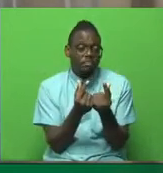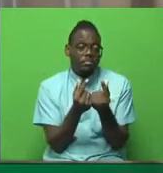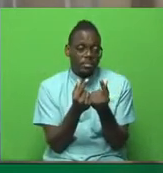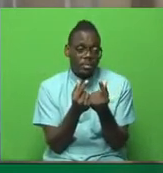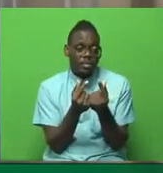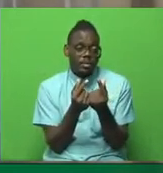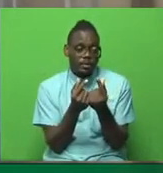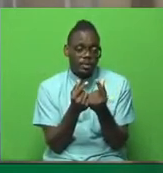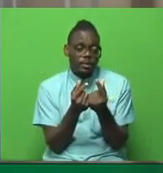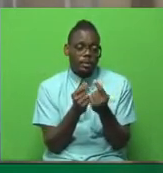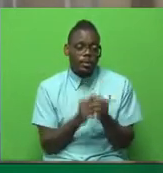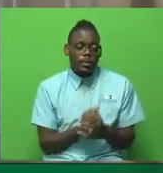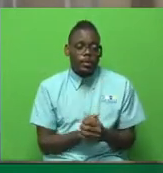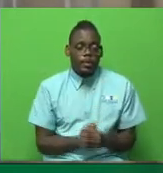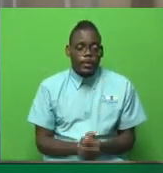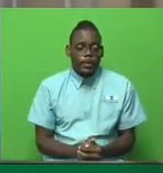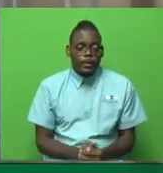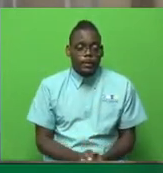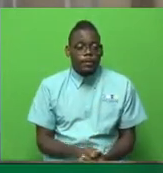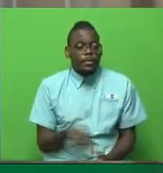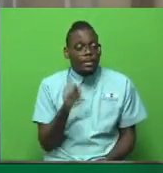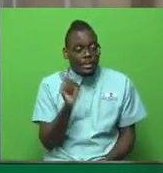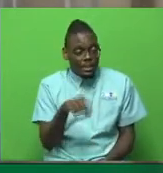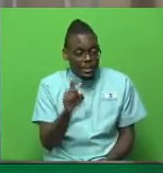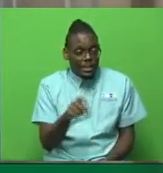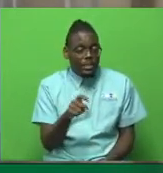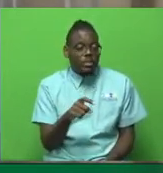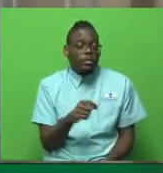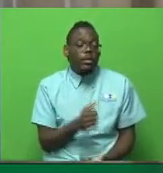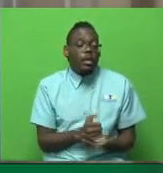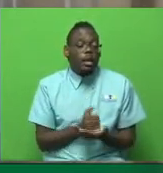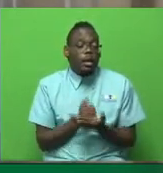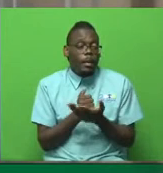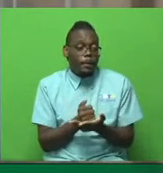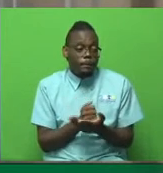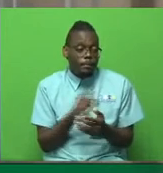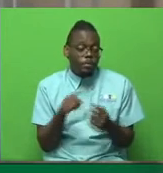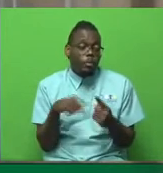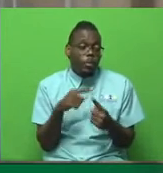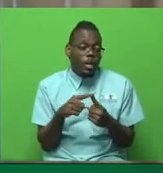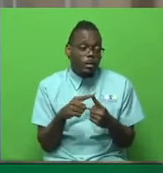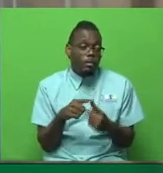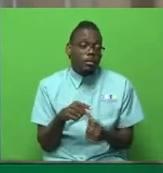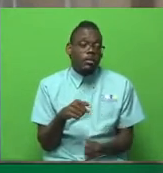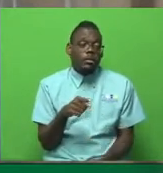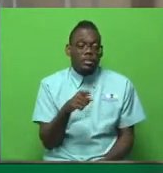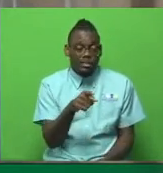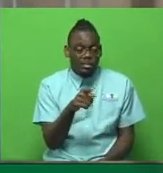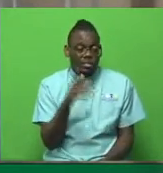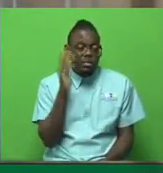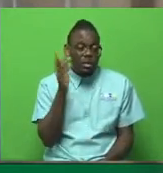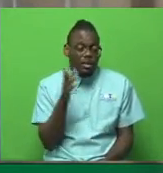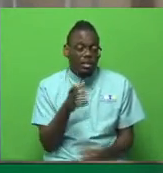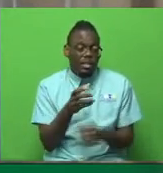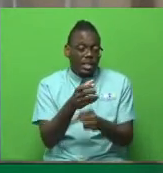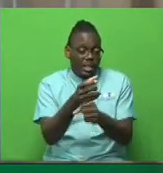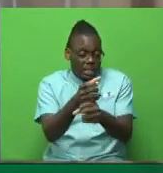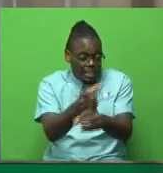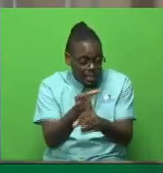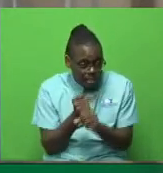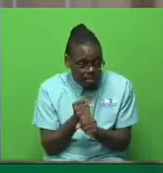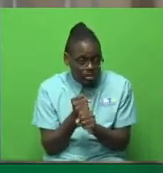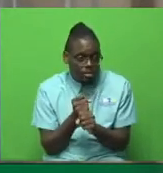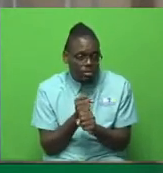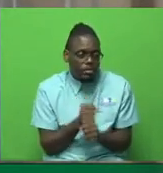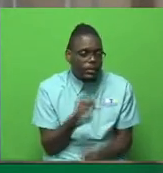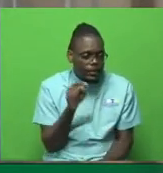worse by this increase in fuel prices when they are going to be able to access this grant that